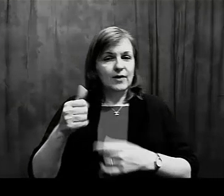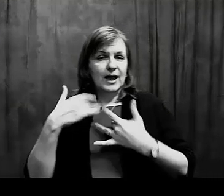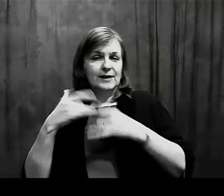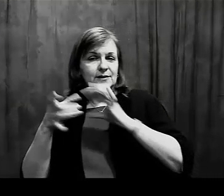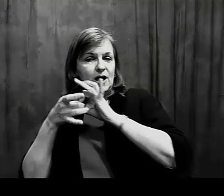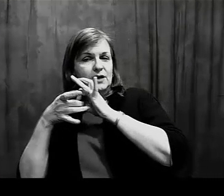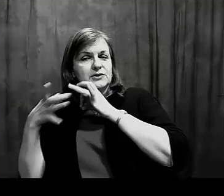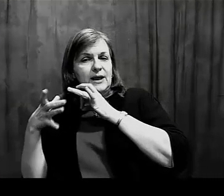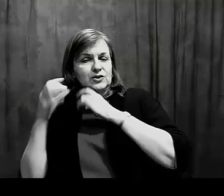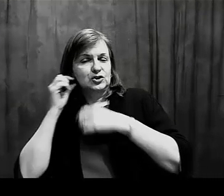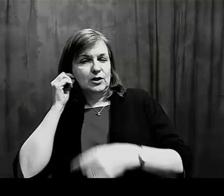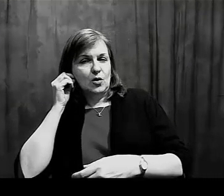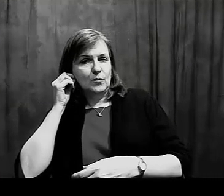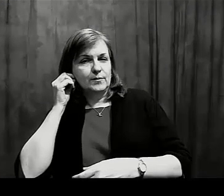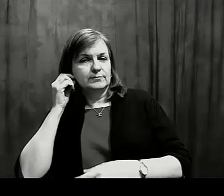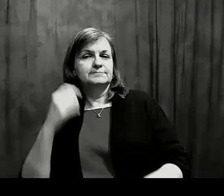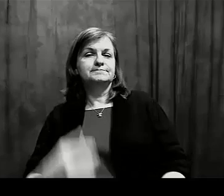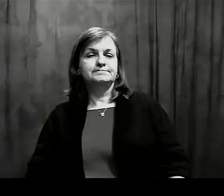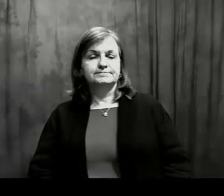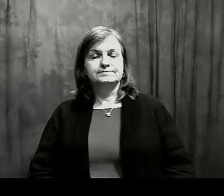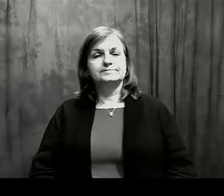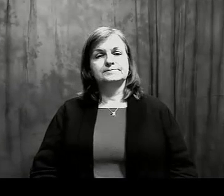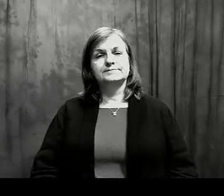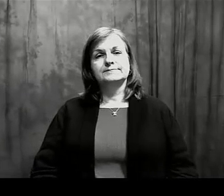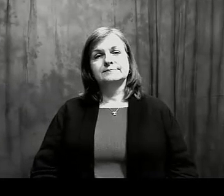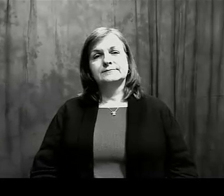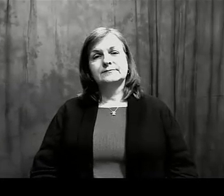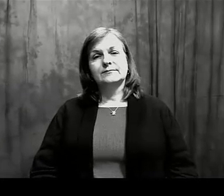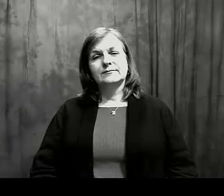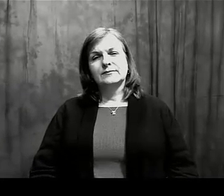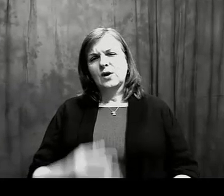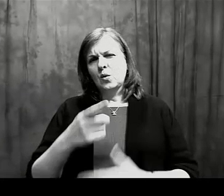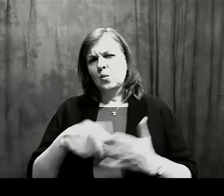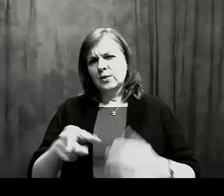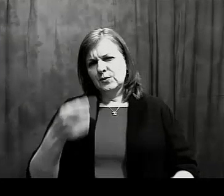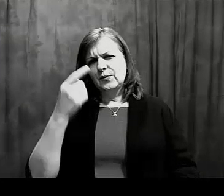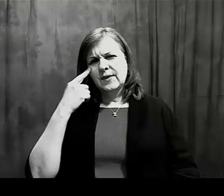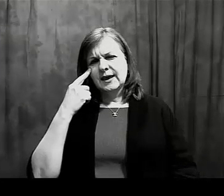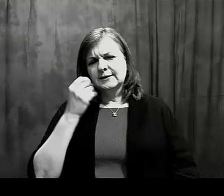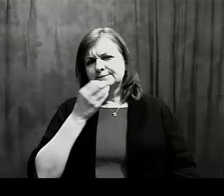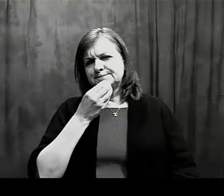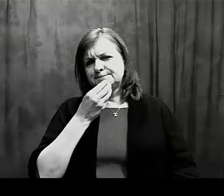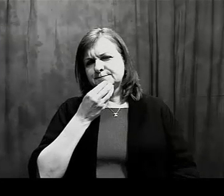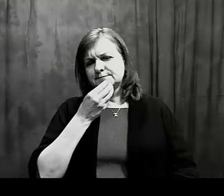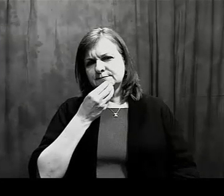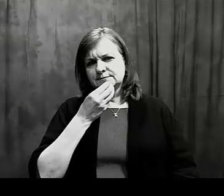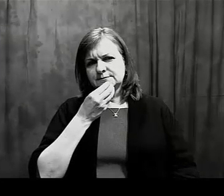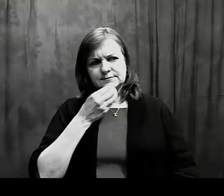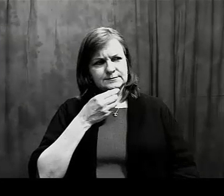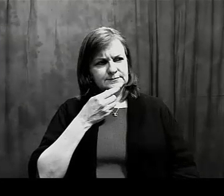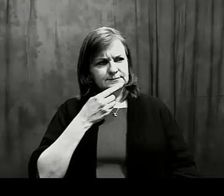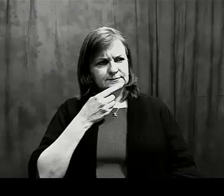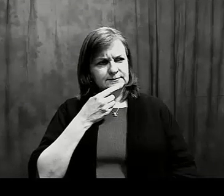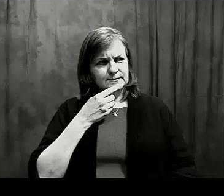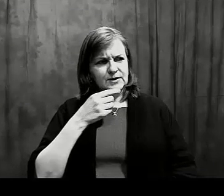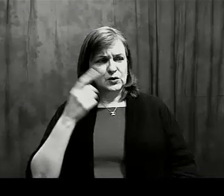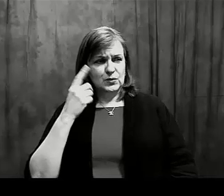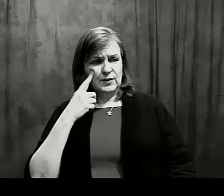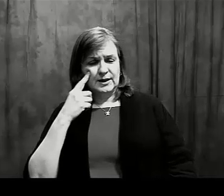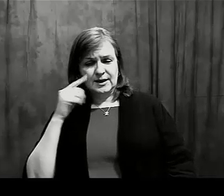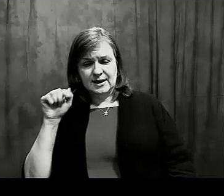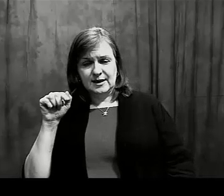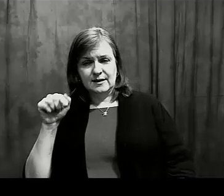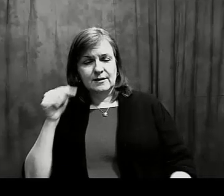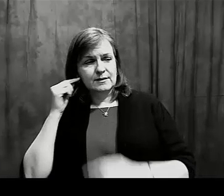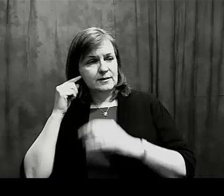attached earlobes, one has unattached earlobes, right? So what do you think? Do